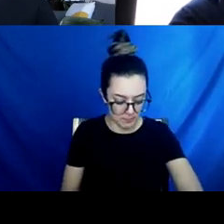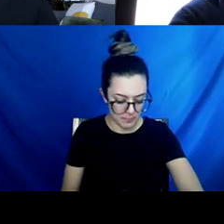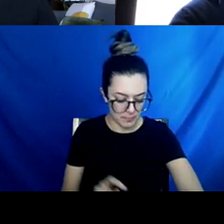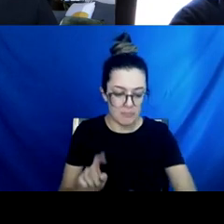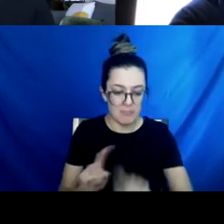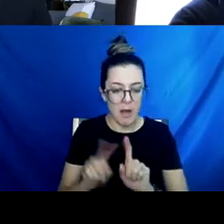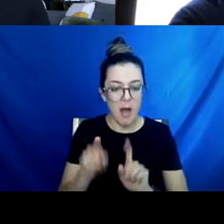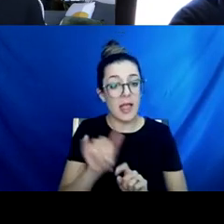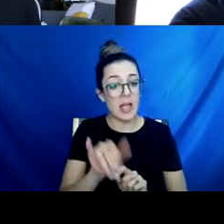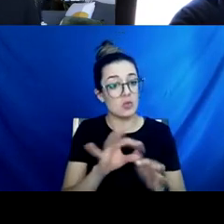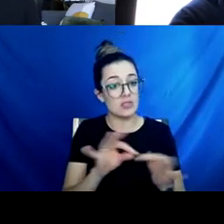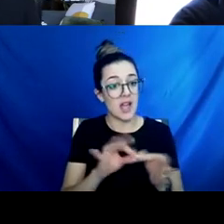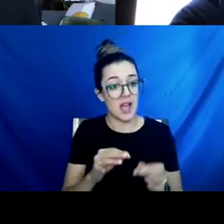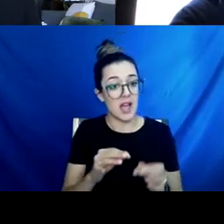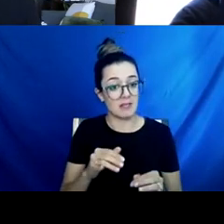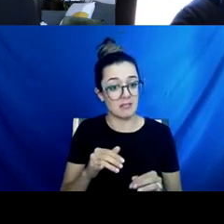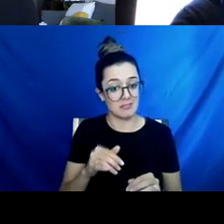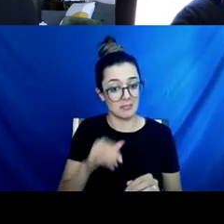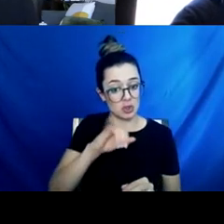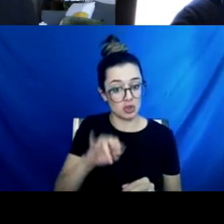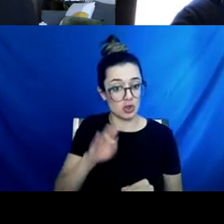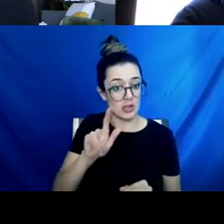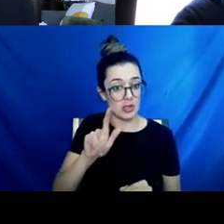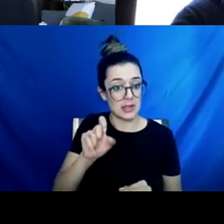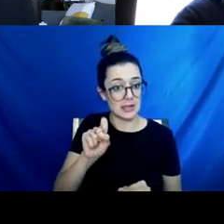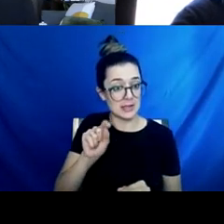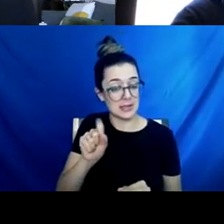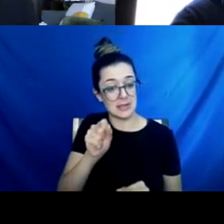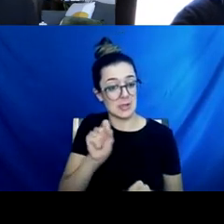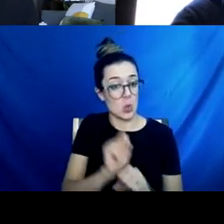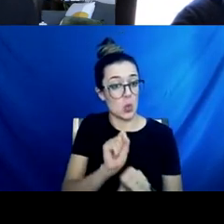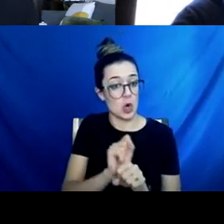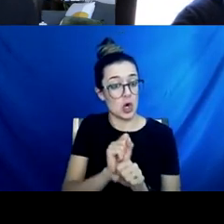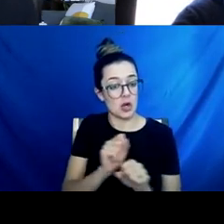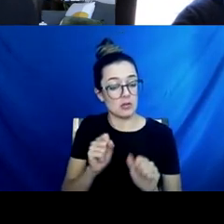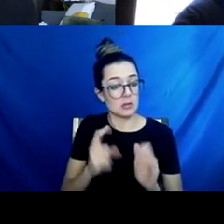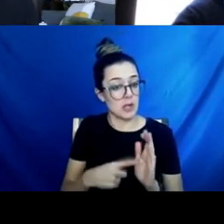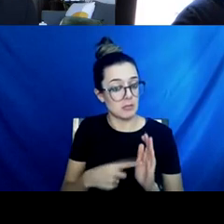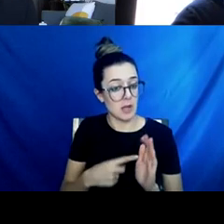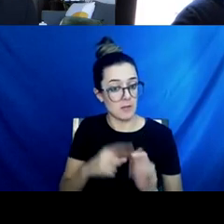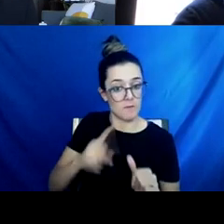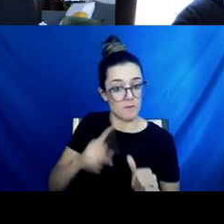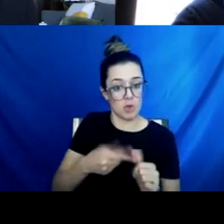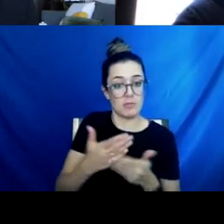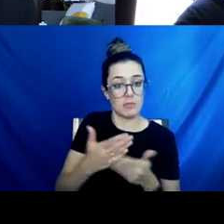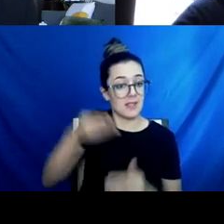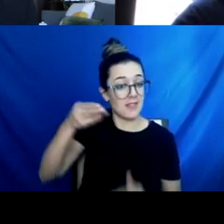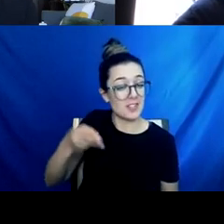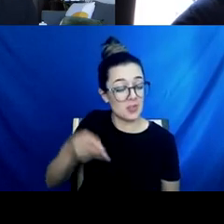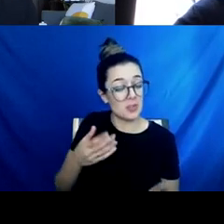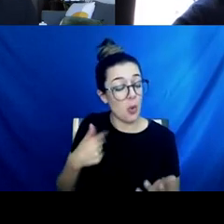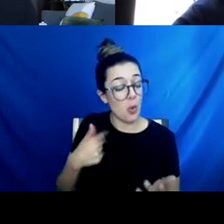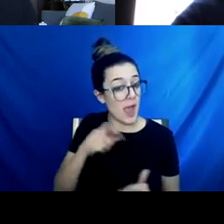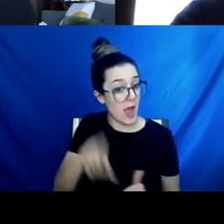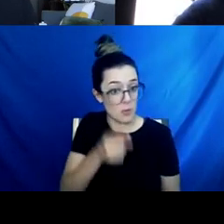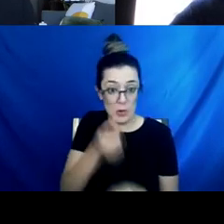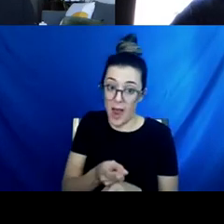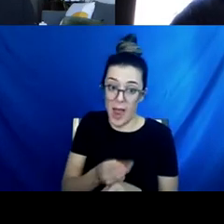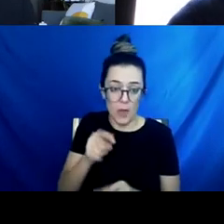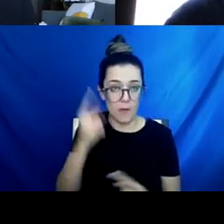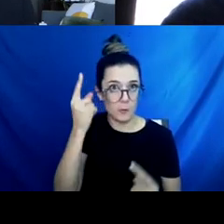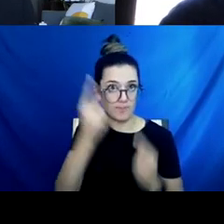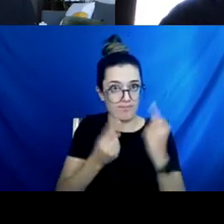have to rely on your colleagues and the mentors, and yeah. Well, thank you for taking up that mantle. I appreciate it. I